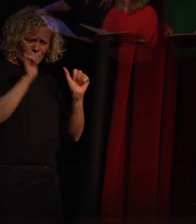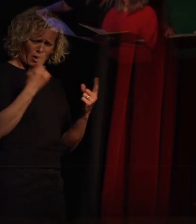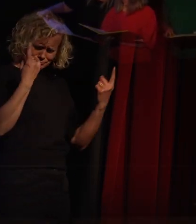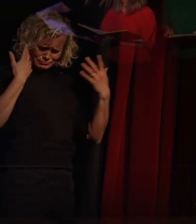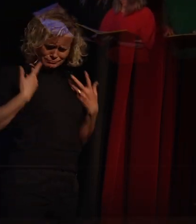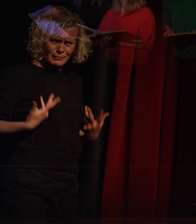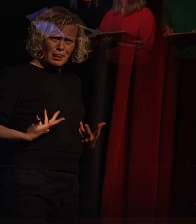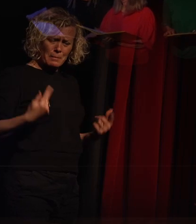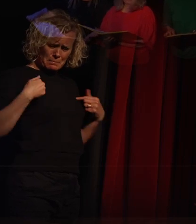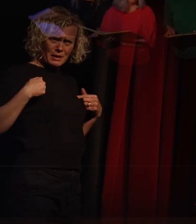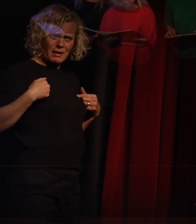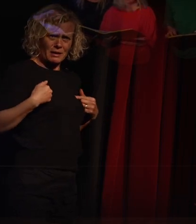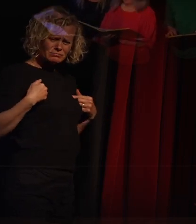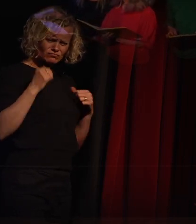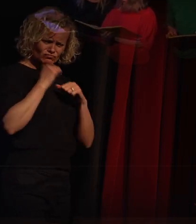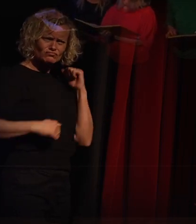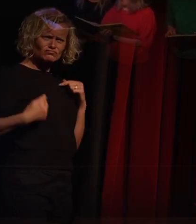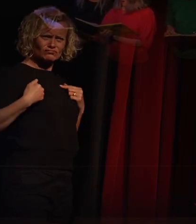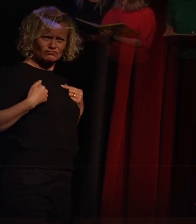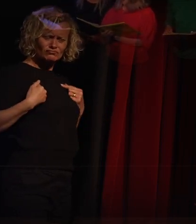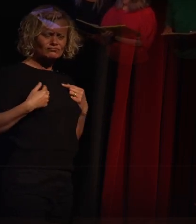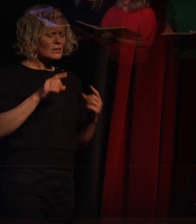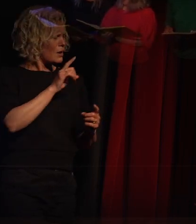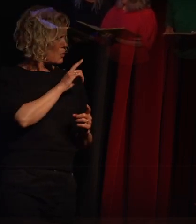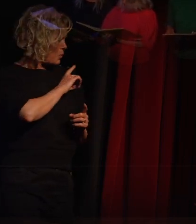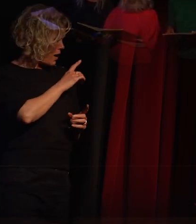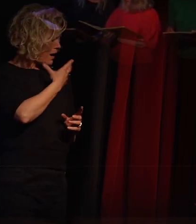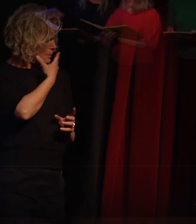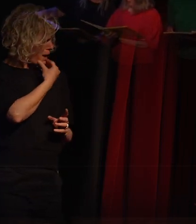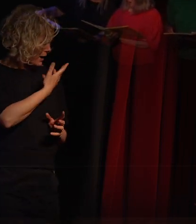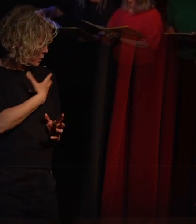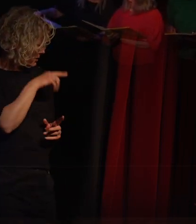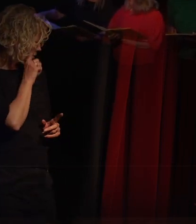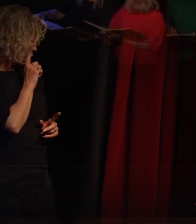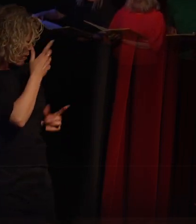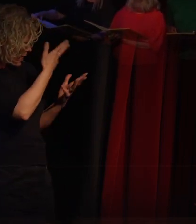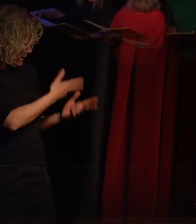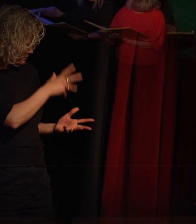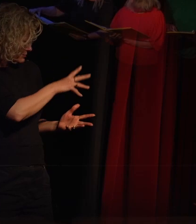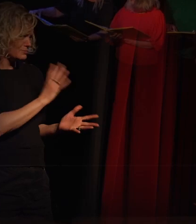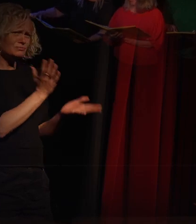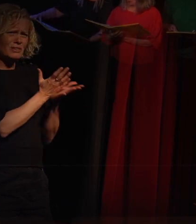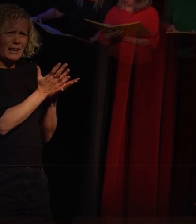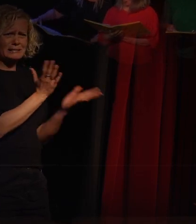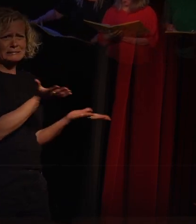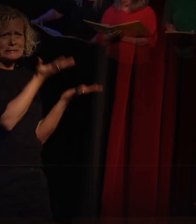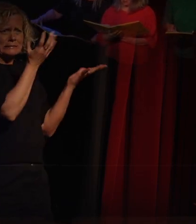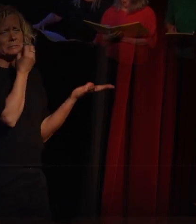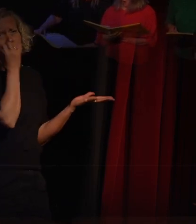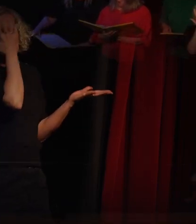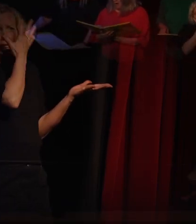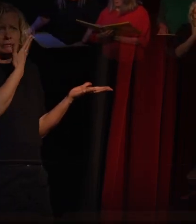a solid girl like me? Why would a fella want a girl like her, a frail and fluffy